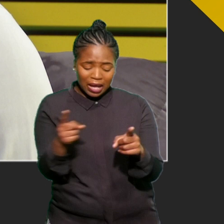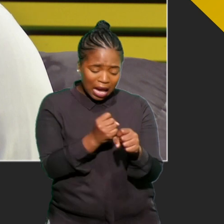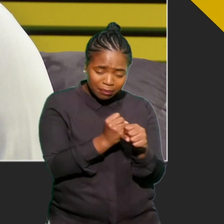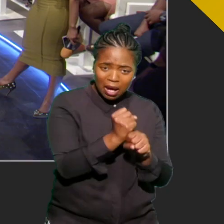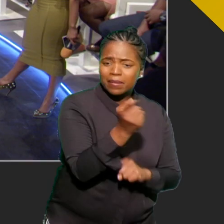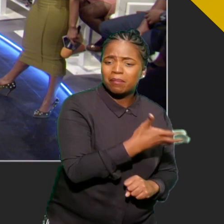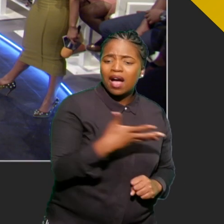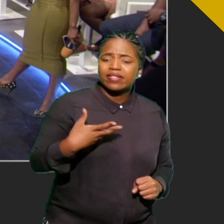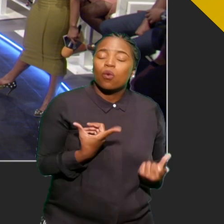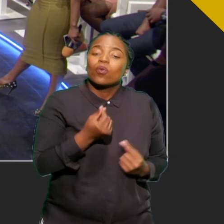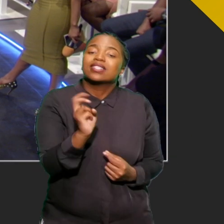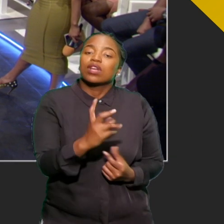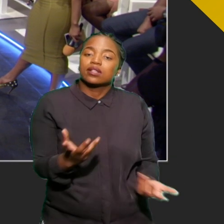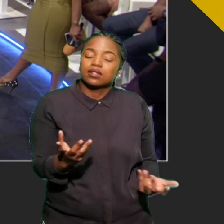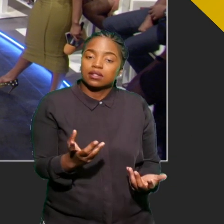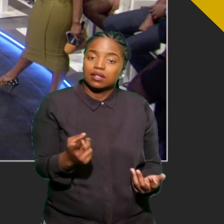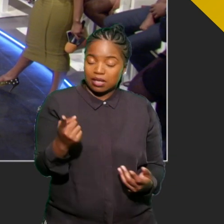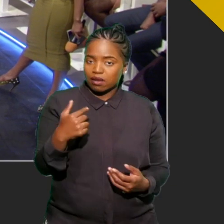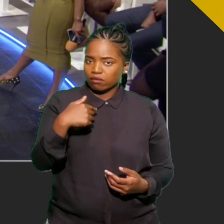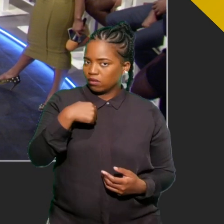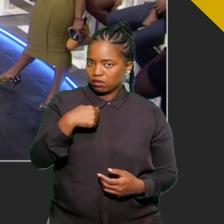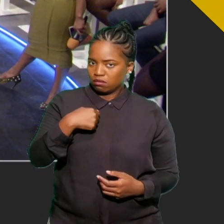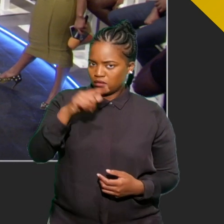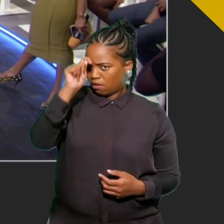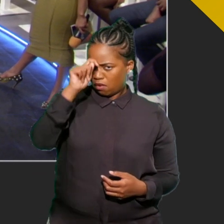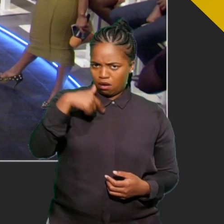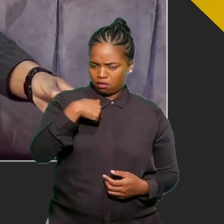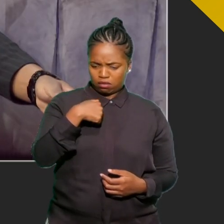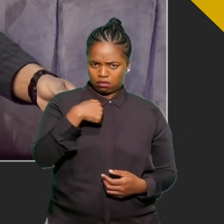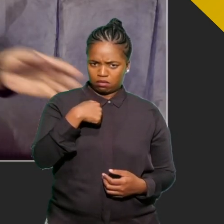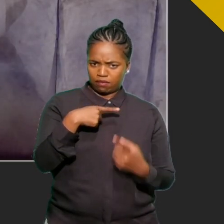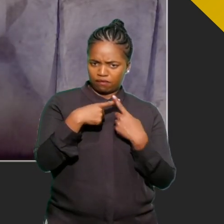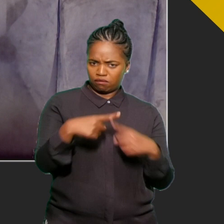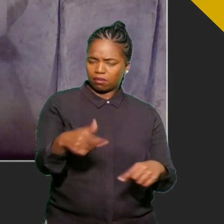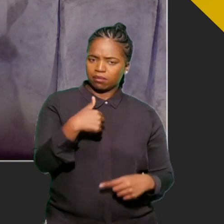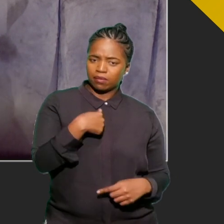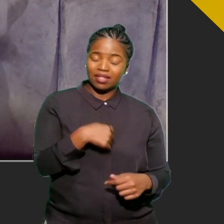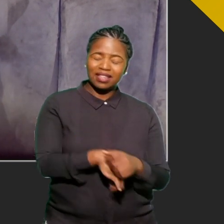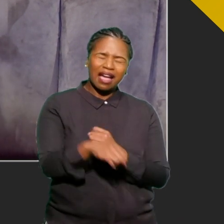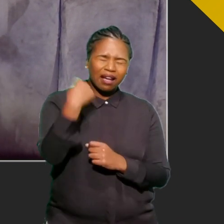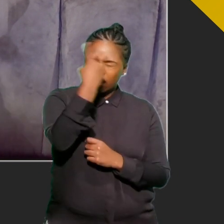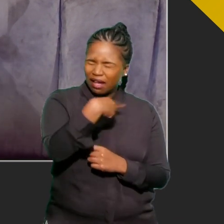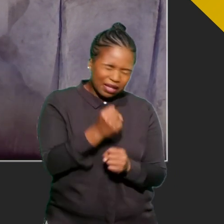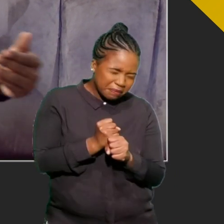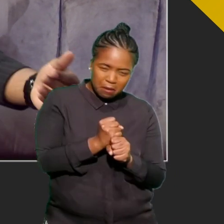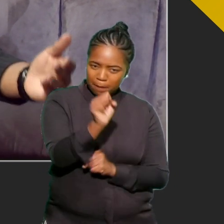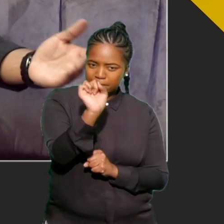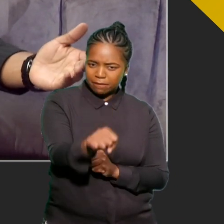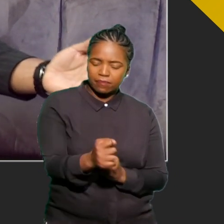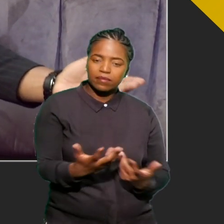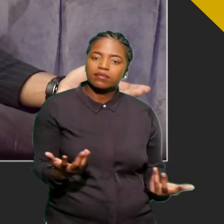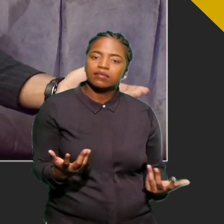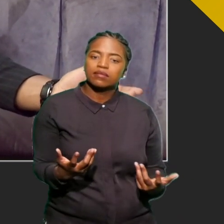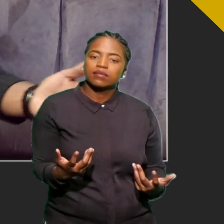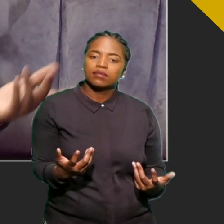the mental challenge, ingane siphikethina baka mesi, thathi ingane yethu lena ingane ikhulelwe. Iphume ingane ifana nami. The damage is mentally to the